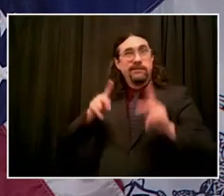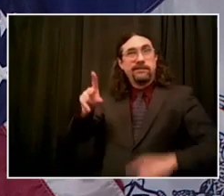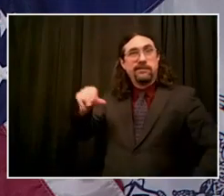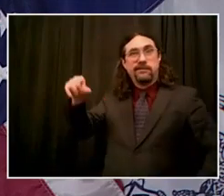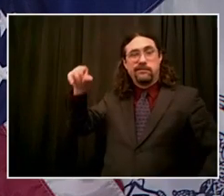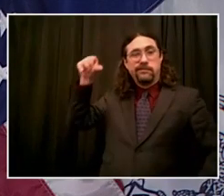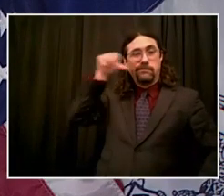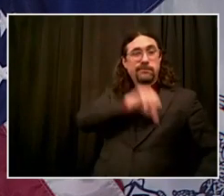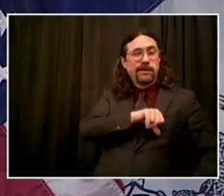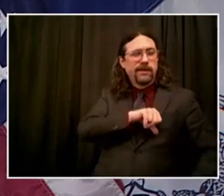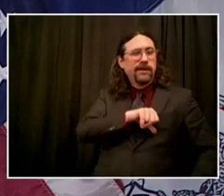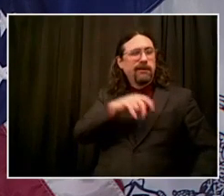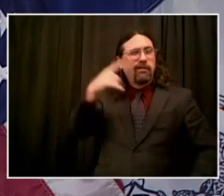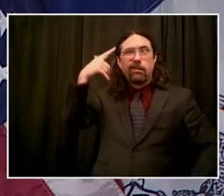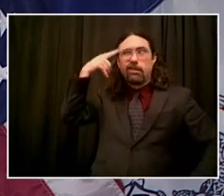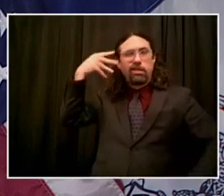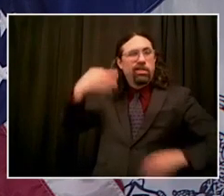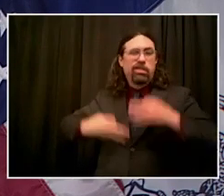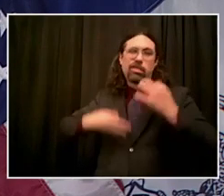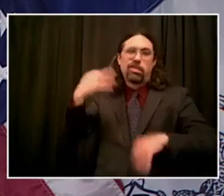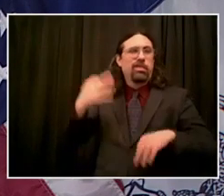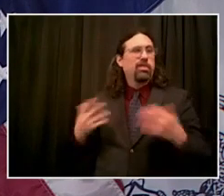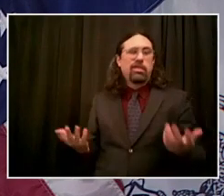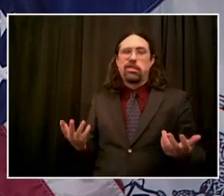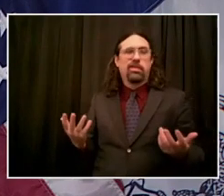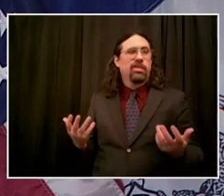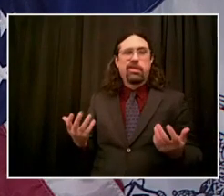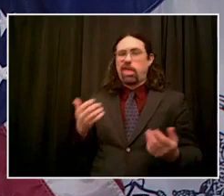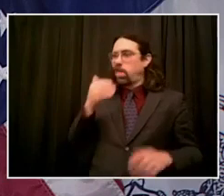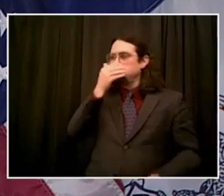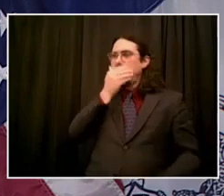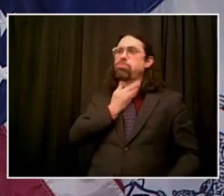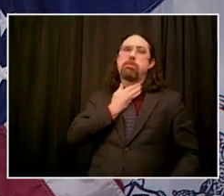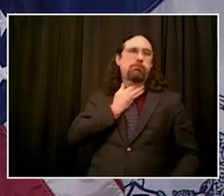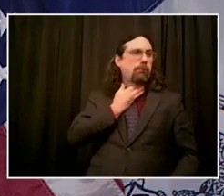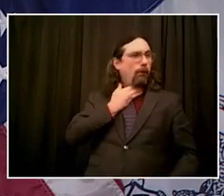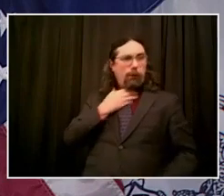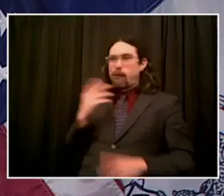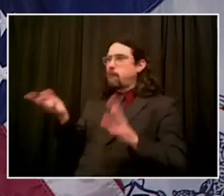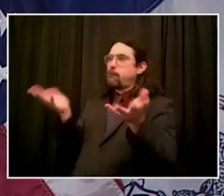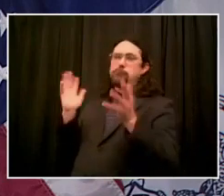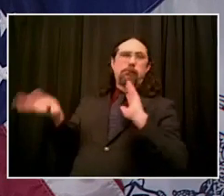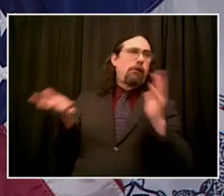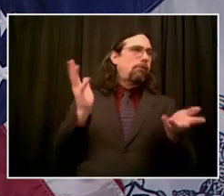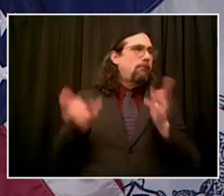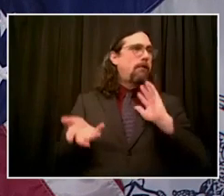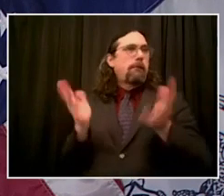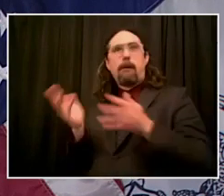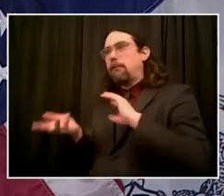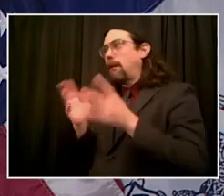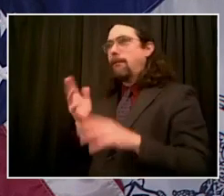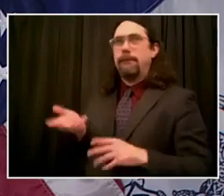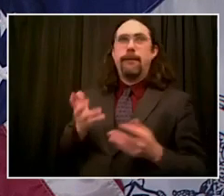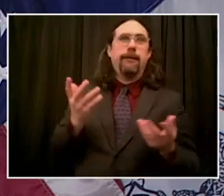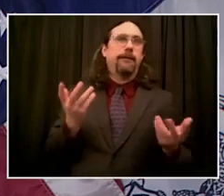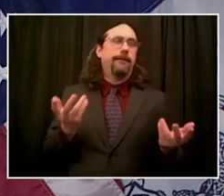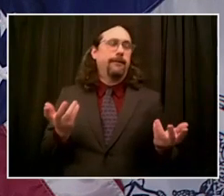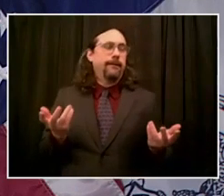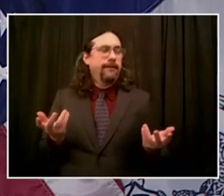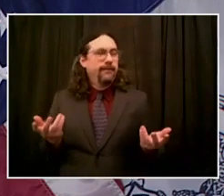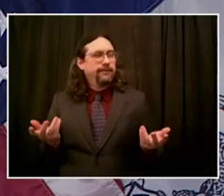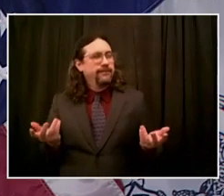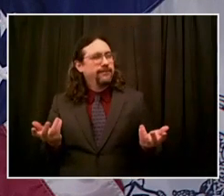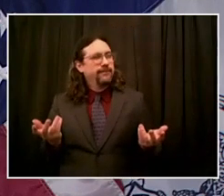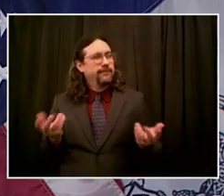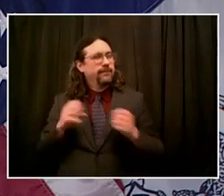And everyone talks from the perspective of understanding it has to be social distancing. And, you know, one of the things I've heard from a lot of the restaurant and bar